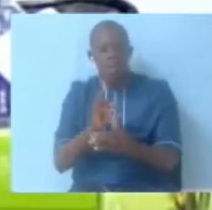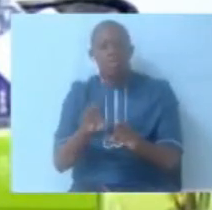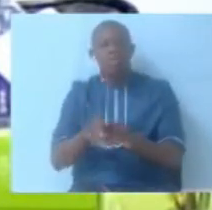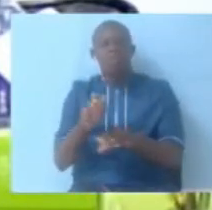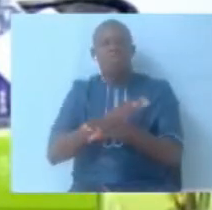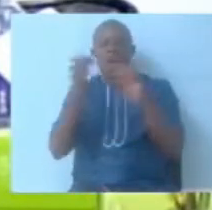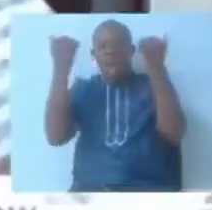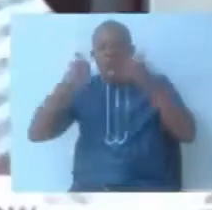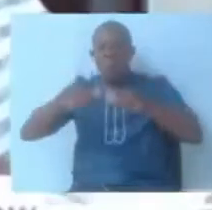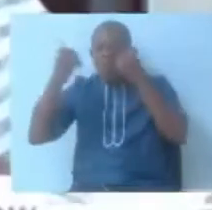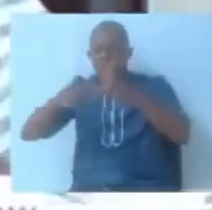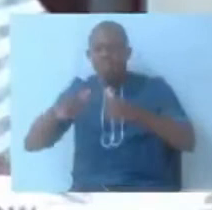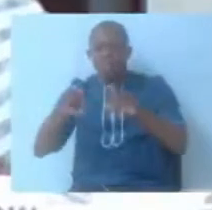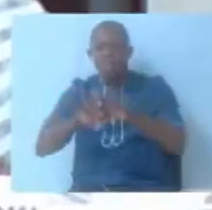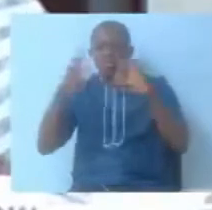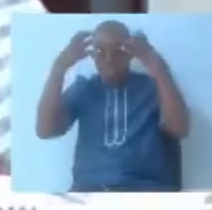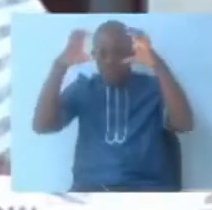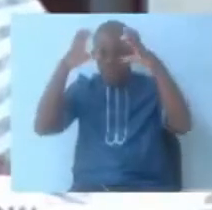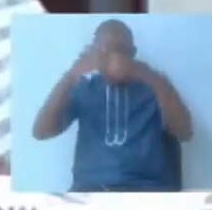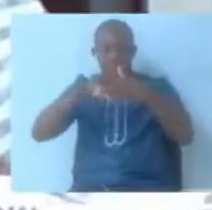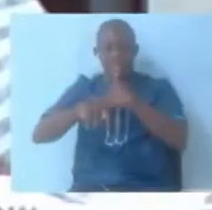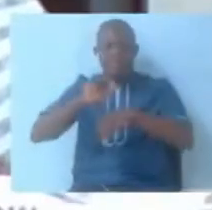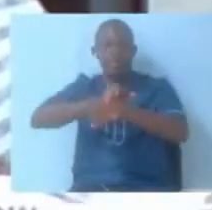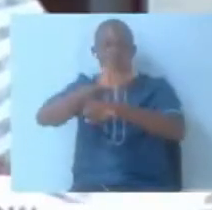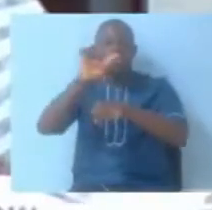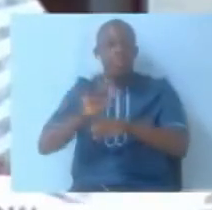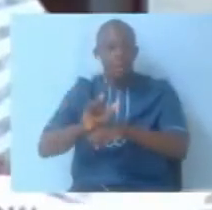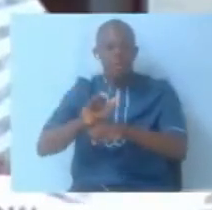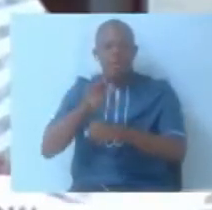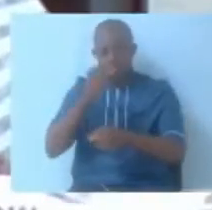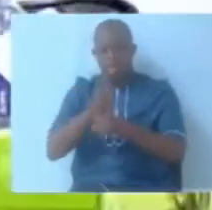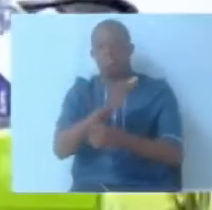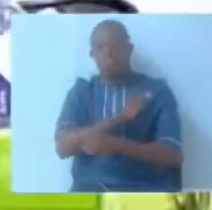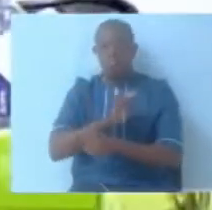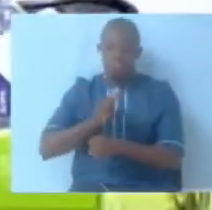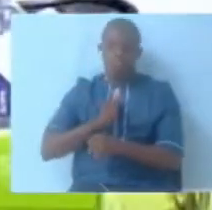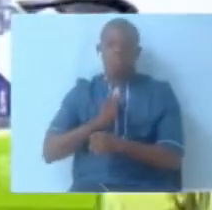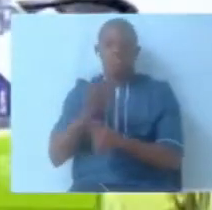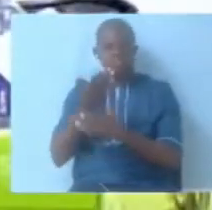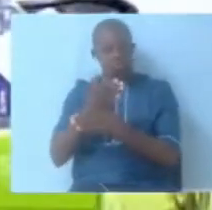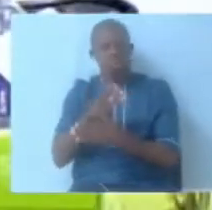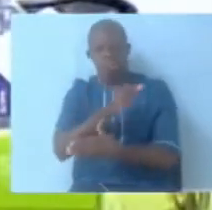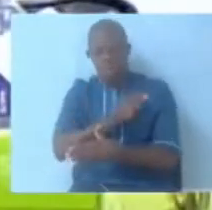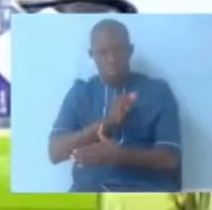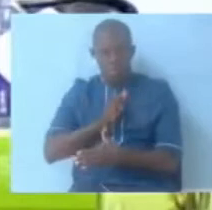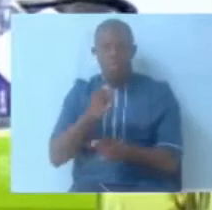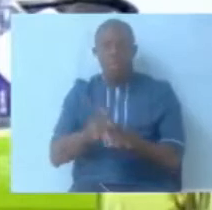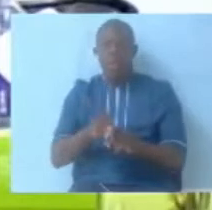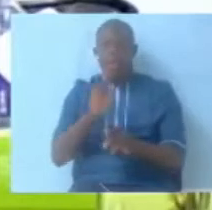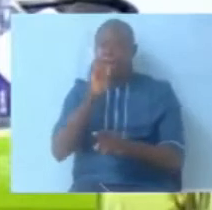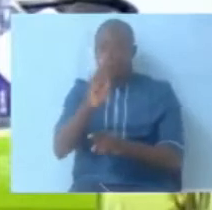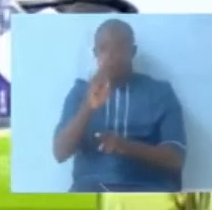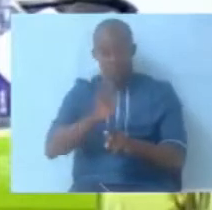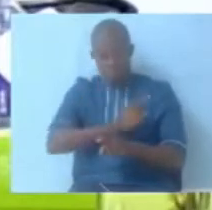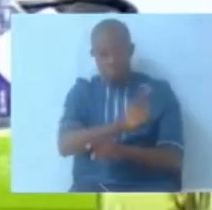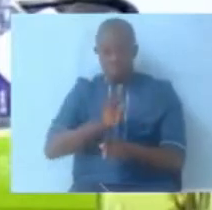karango elandika kundu katwotumo dama kelo wulita Sierra Leone banko kang. However, we completed the course, and